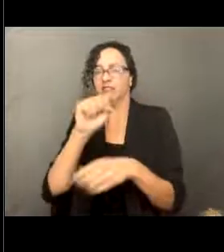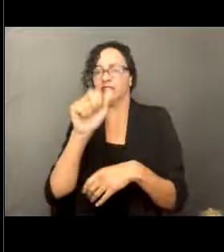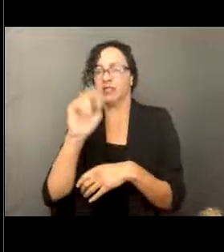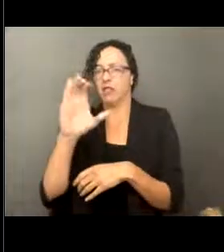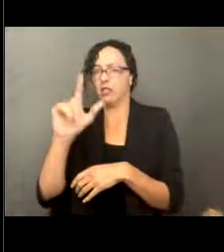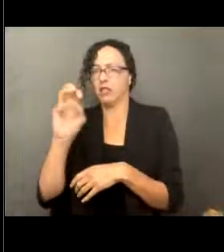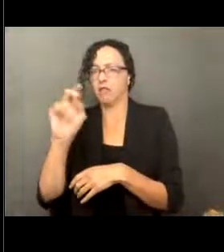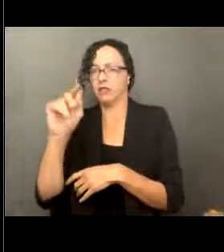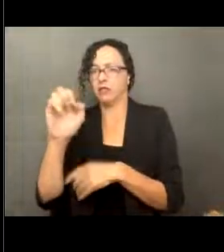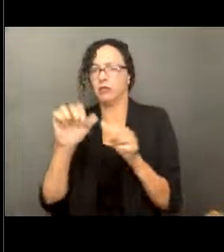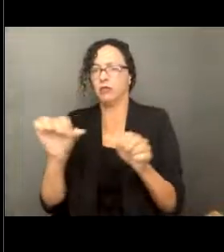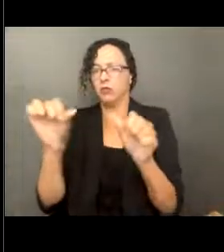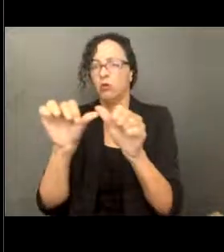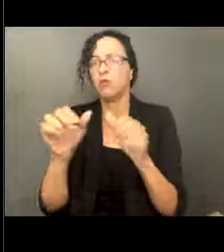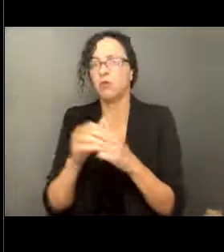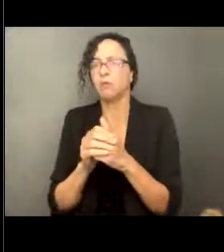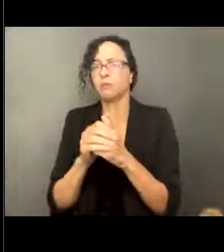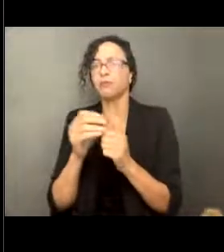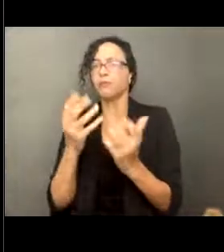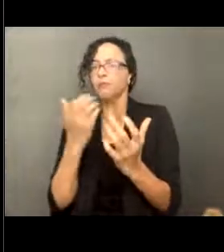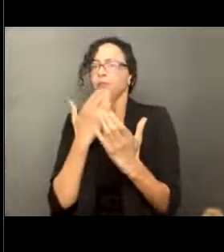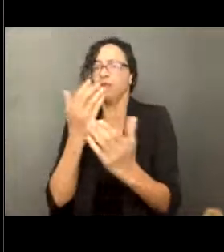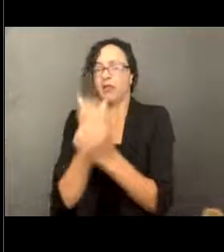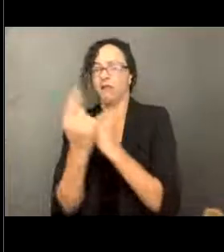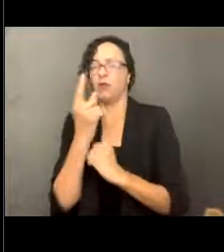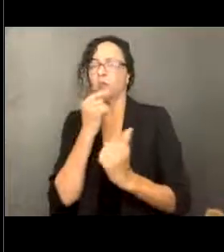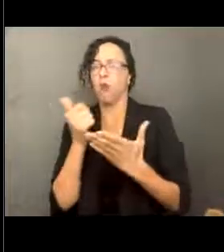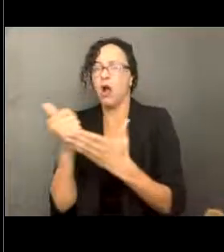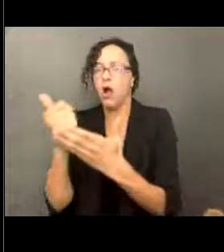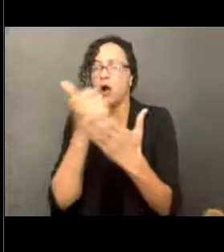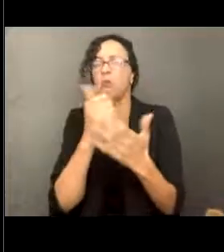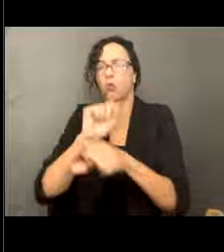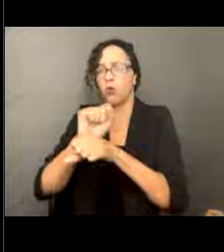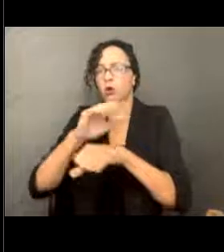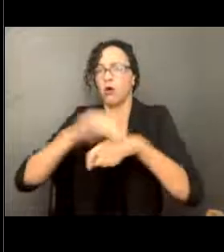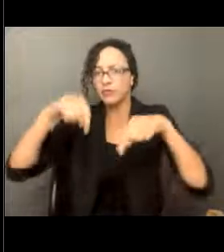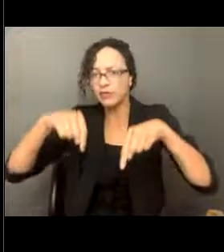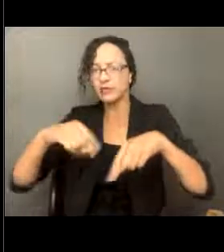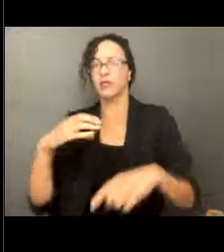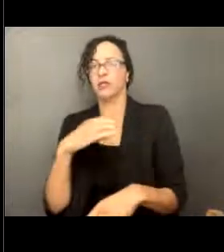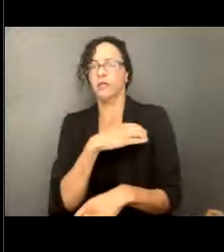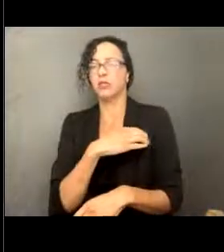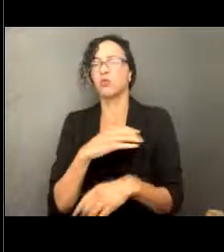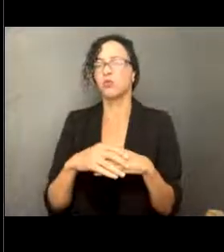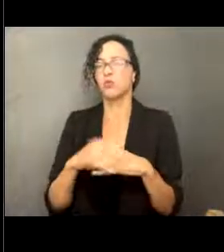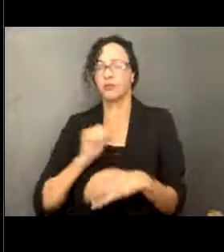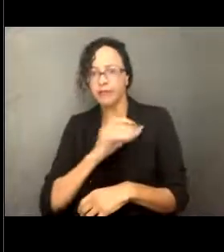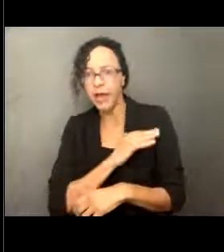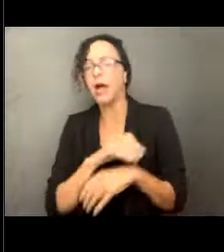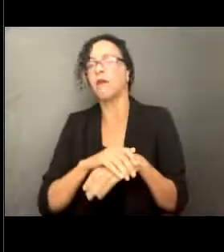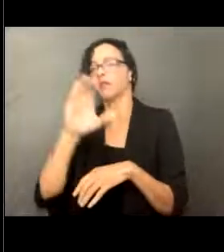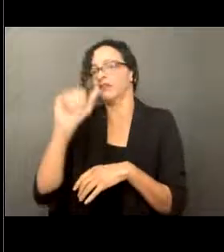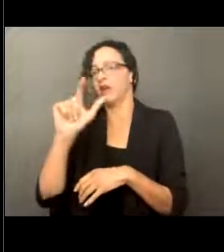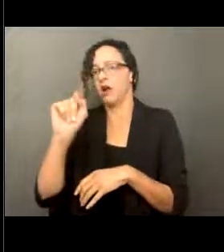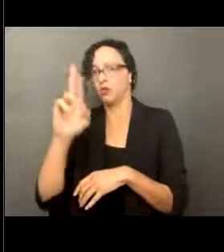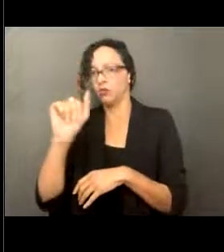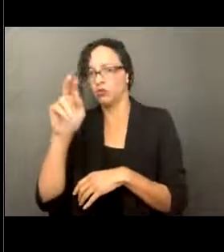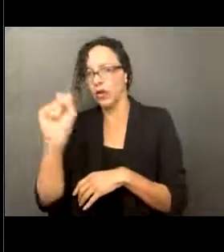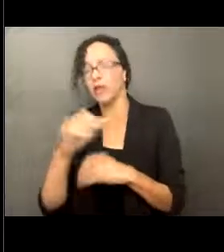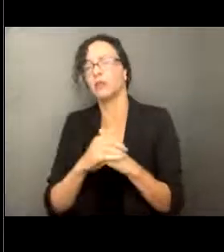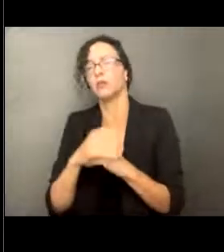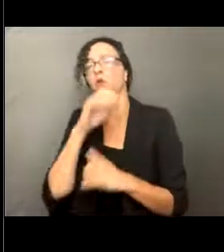thank everybody who helped work on this, commissioners, staff, Caltrans, Orange County